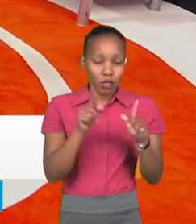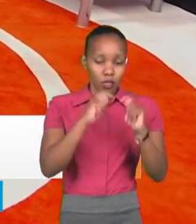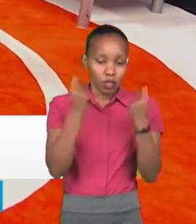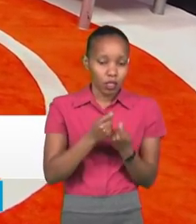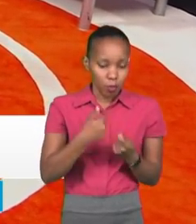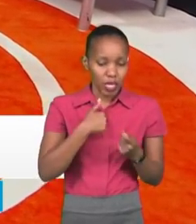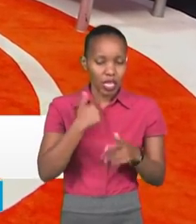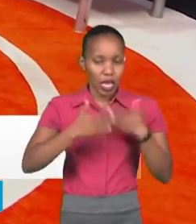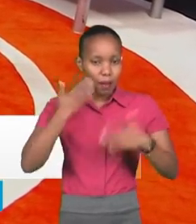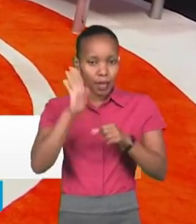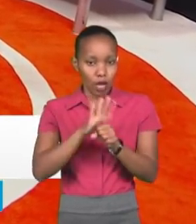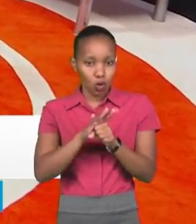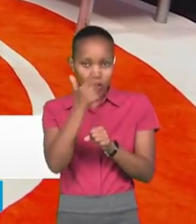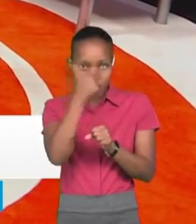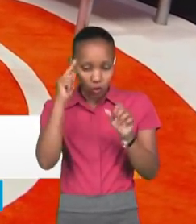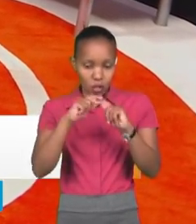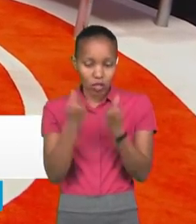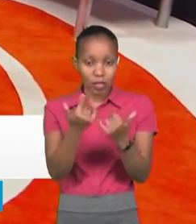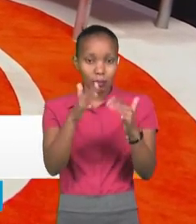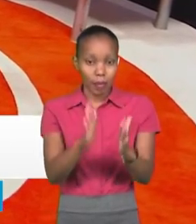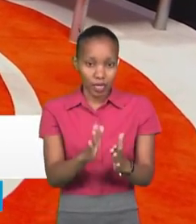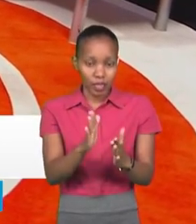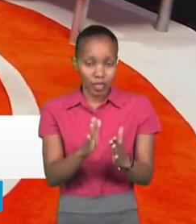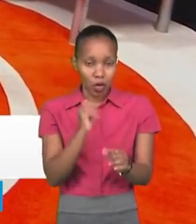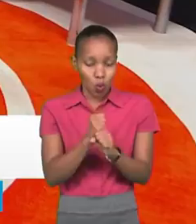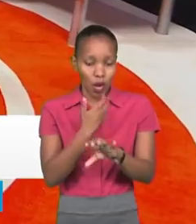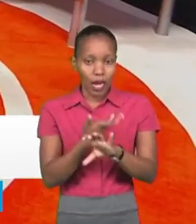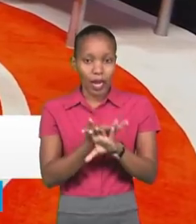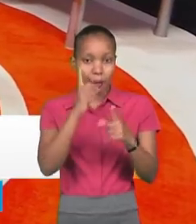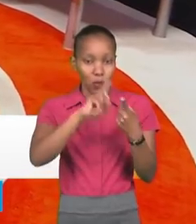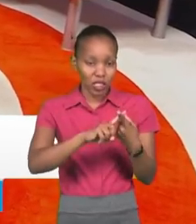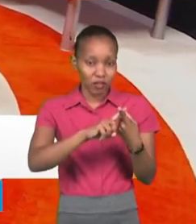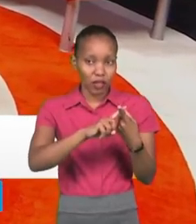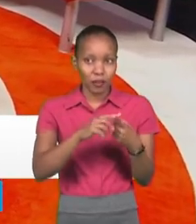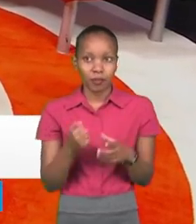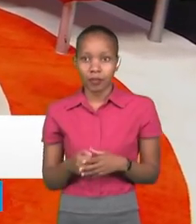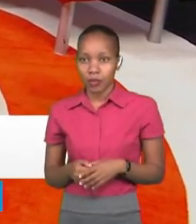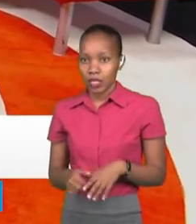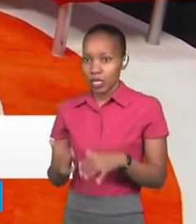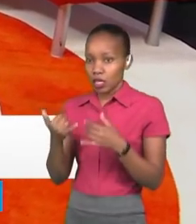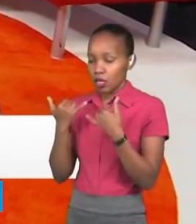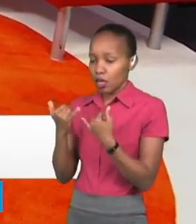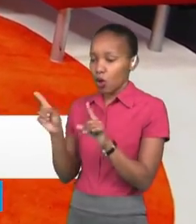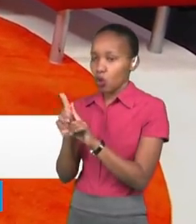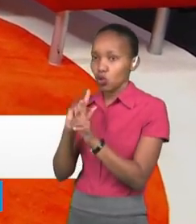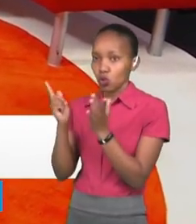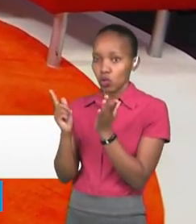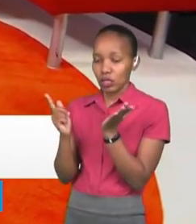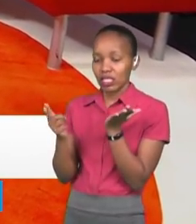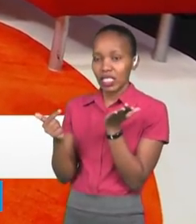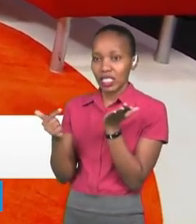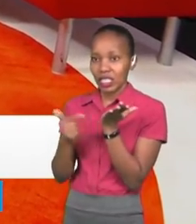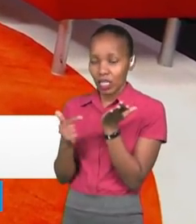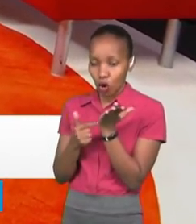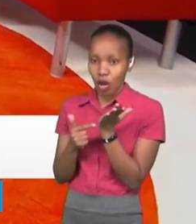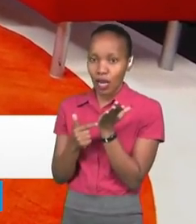And I'm glad that the boys actually responded positively. Okay. Wow, interesting. Now, looking also at the technical bench, there's some